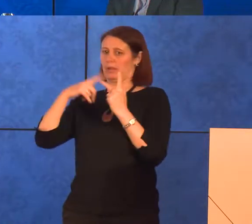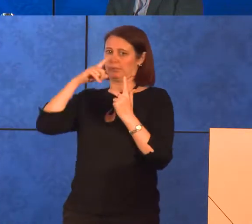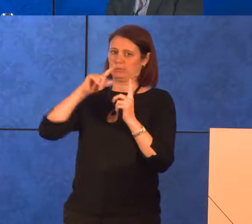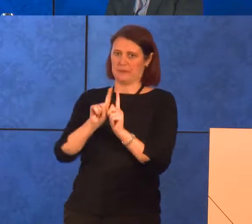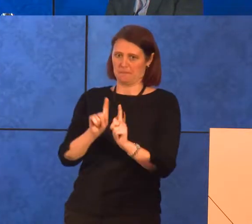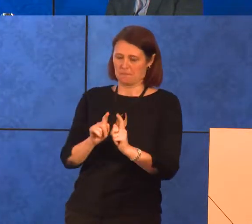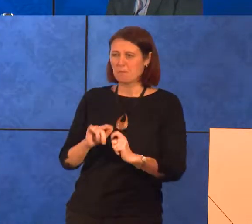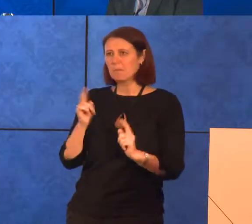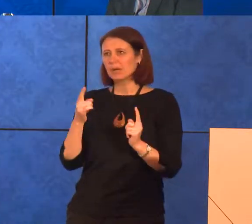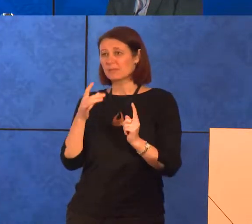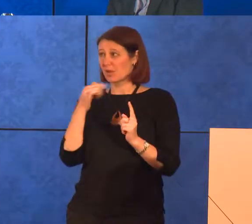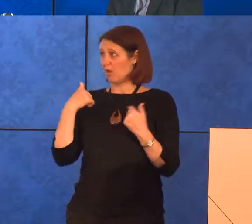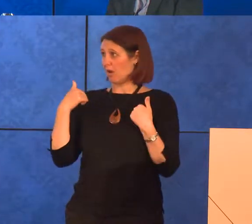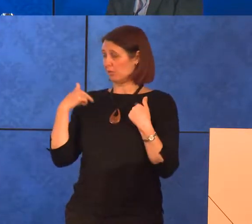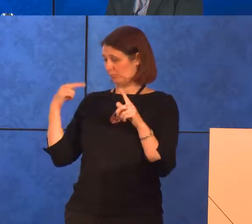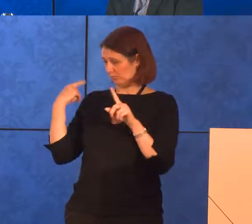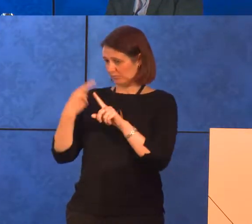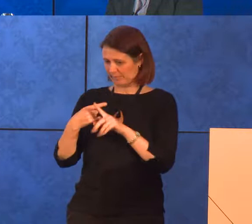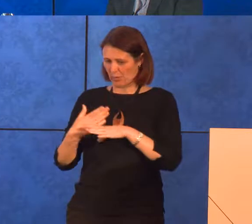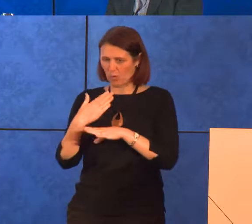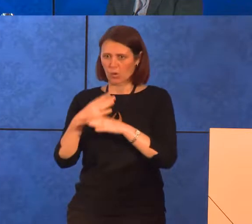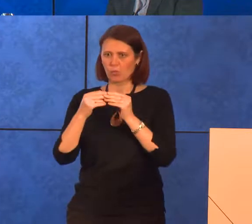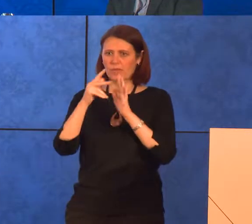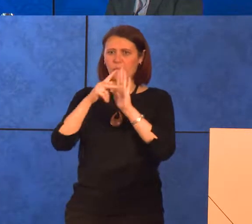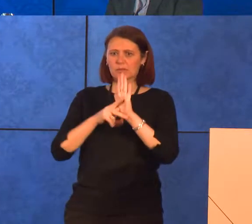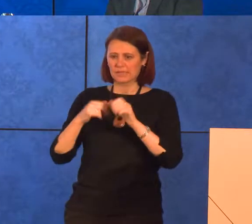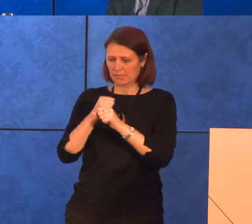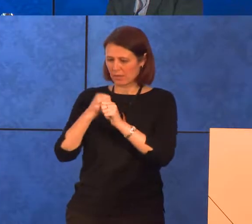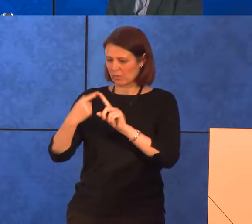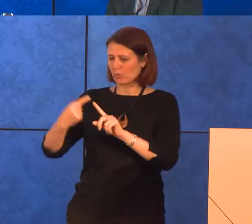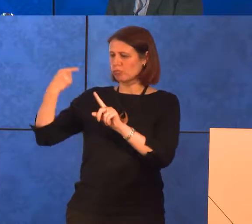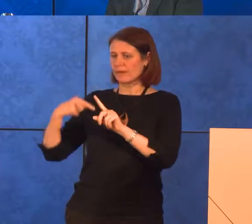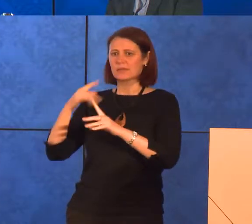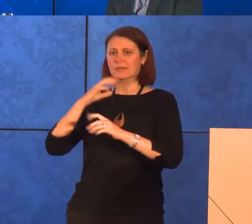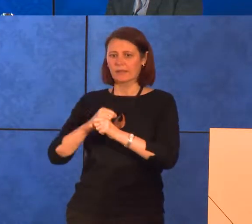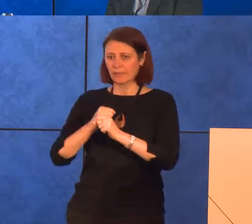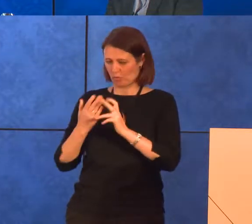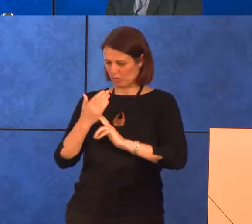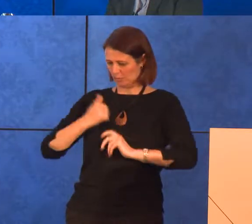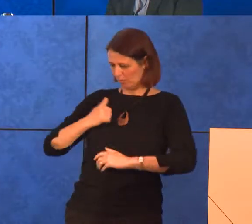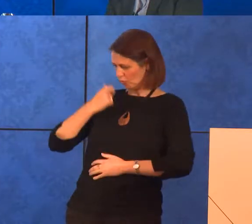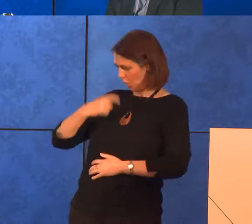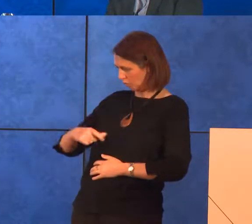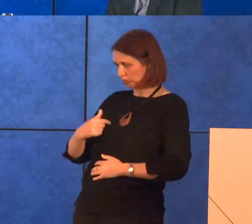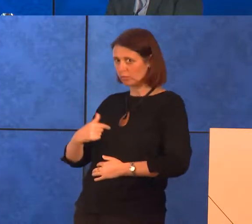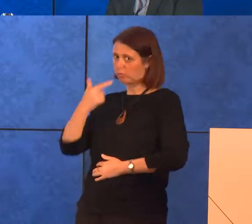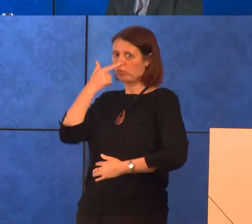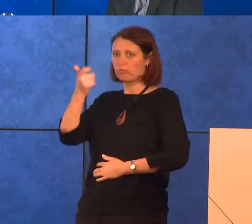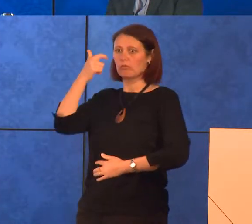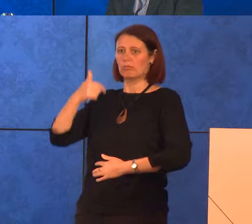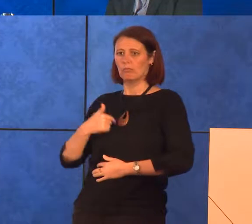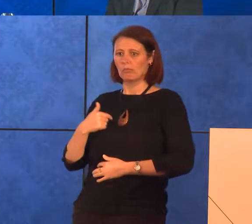it wasn't until I'd been working with policymakers with the previous government, and through my role I was lucky enough that they